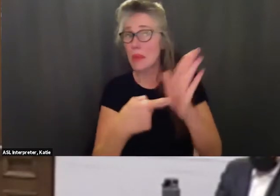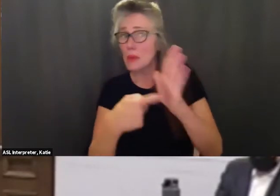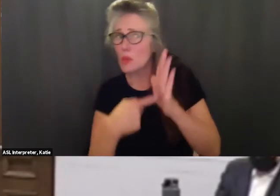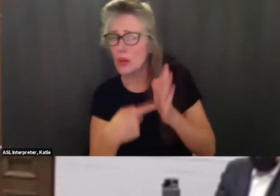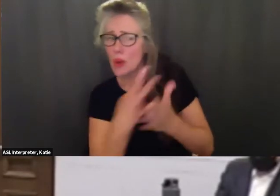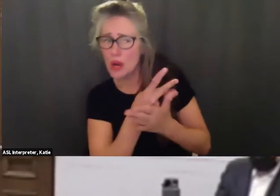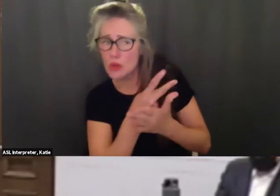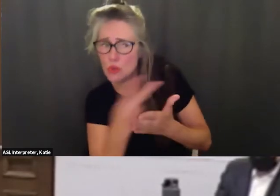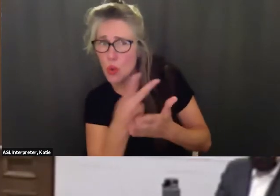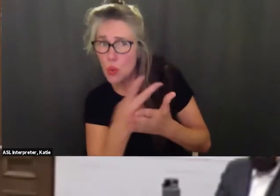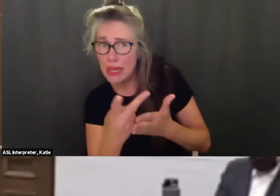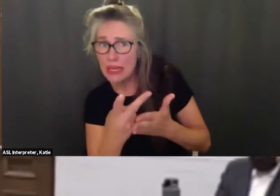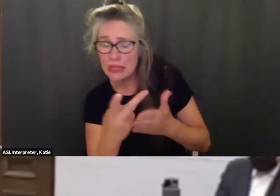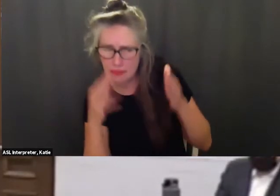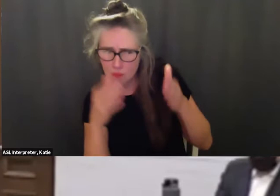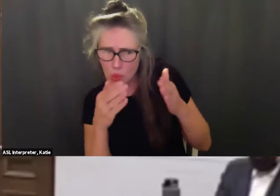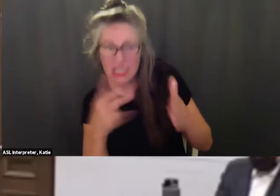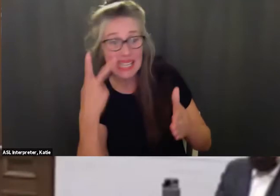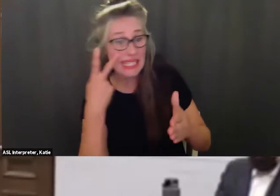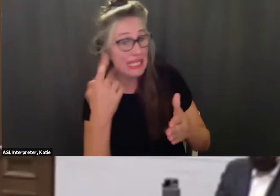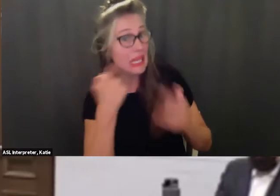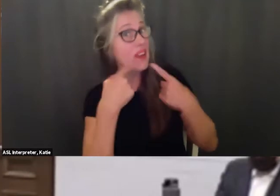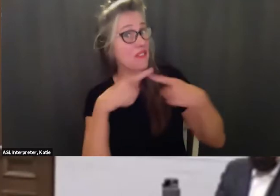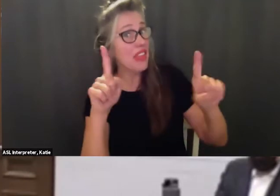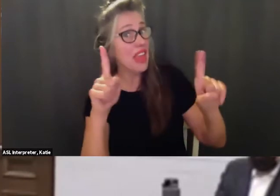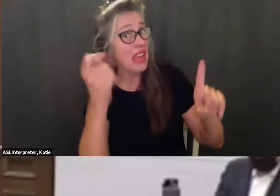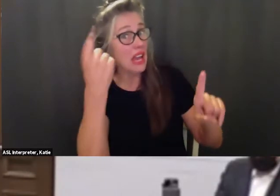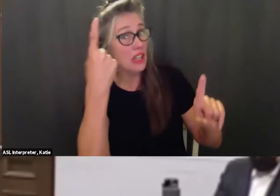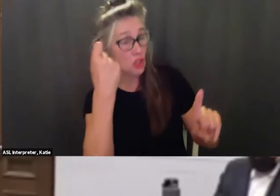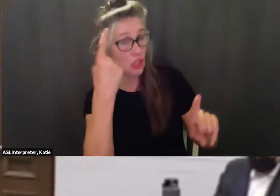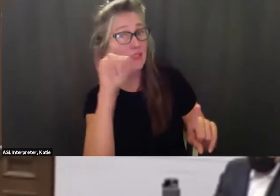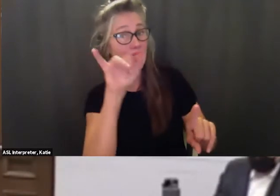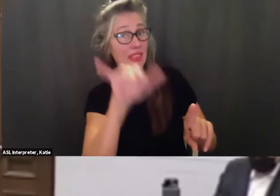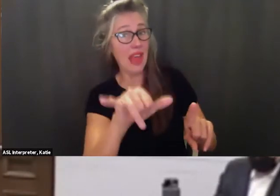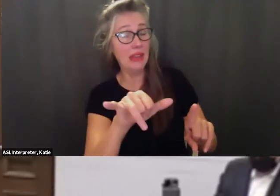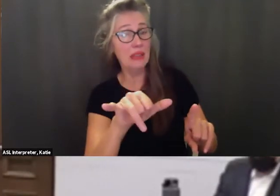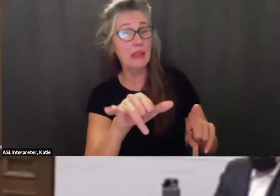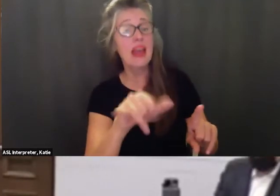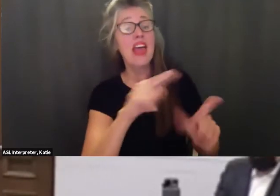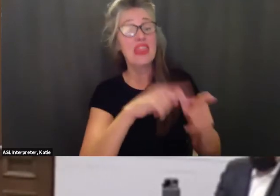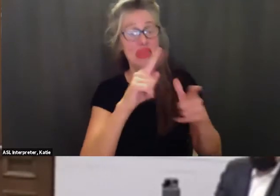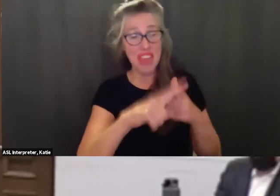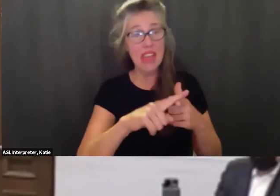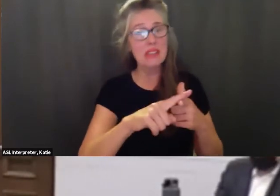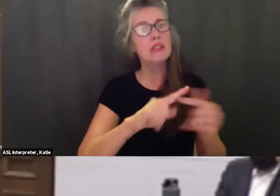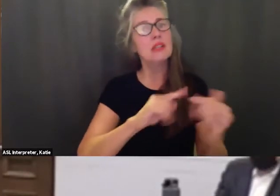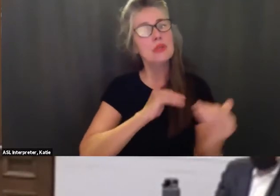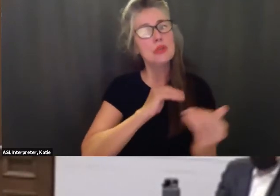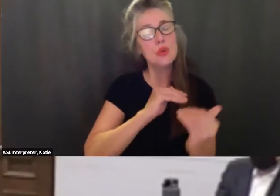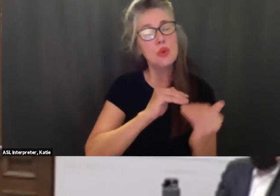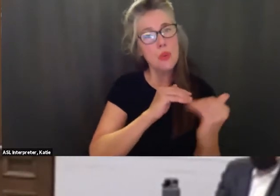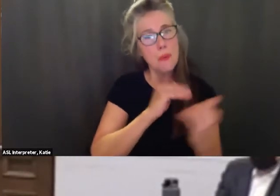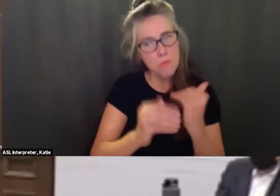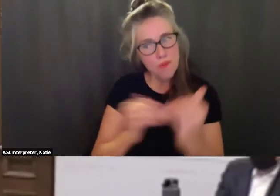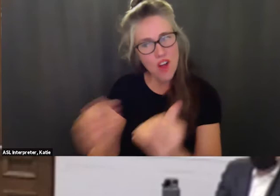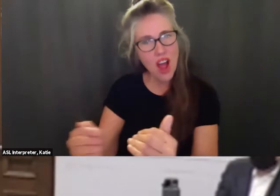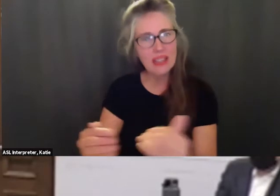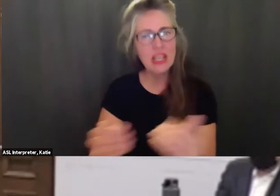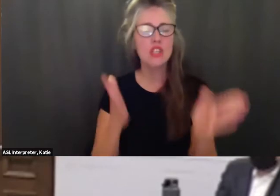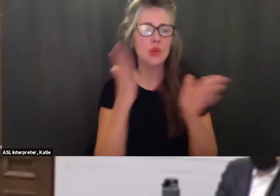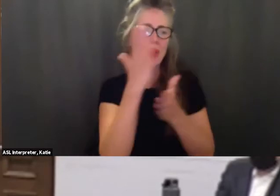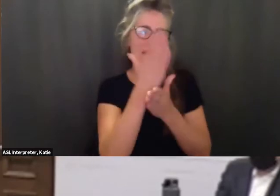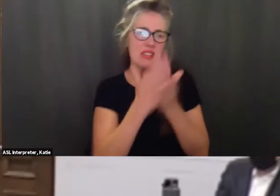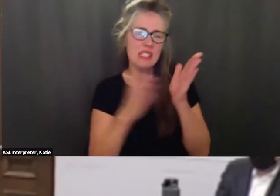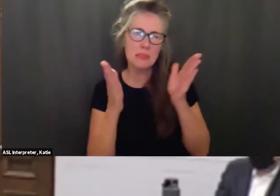if they have achieved, they're able to get it, and you move on. So there are small assessments, and then we have the